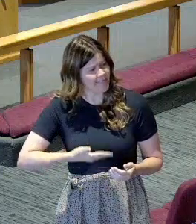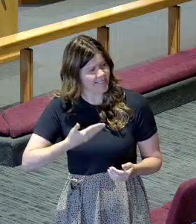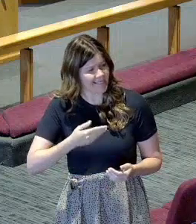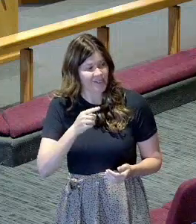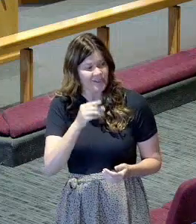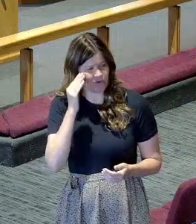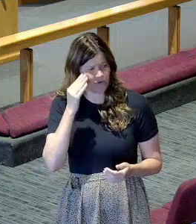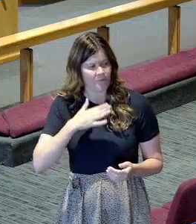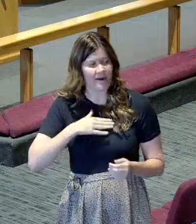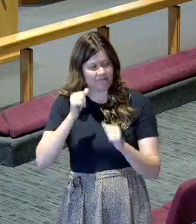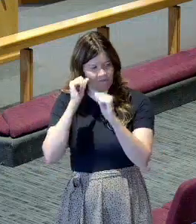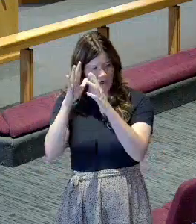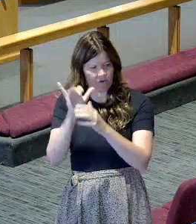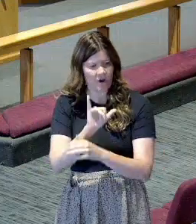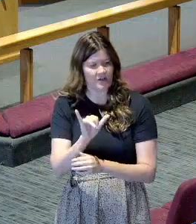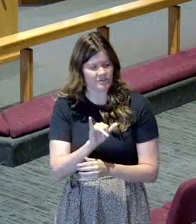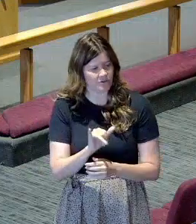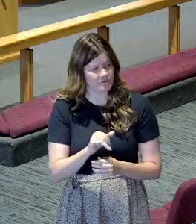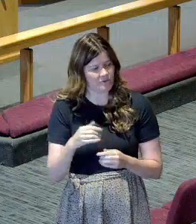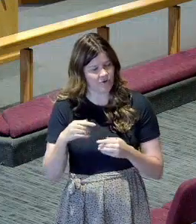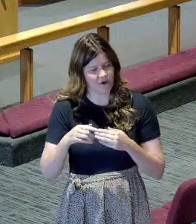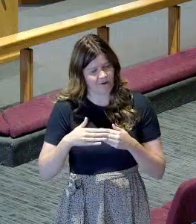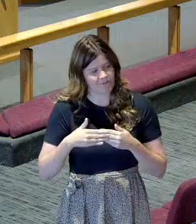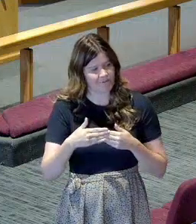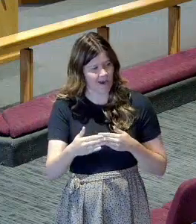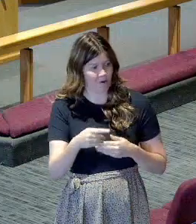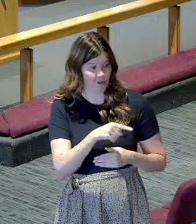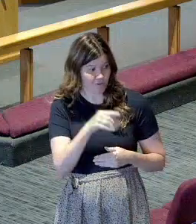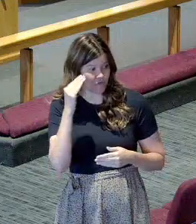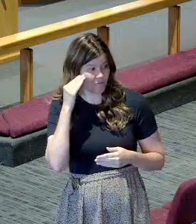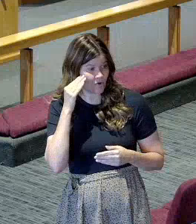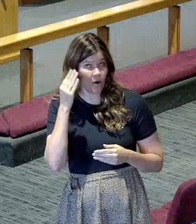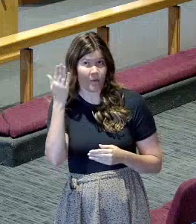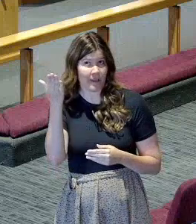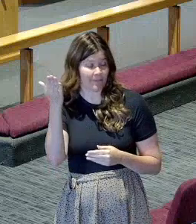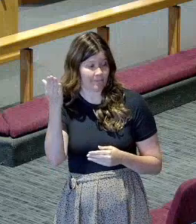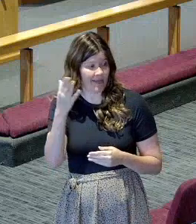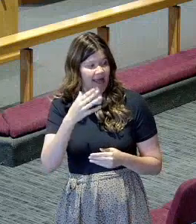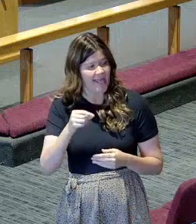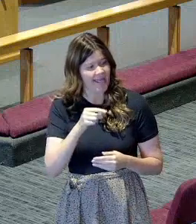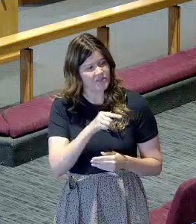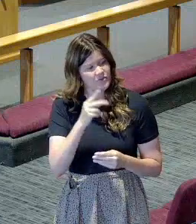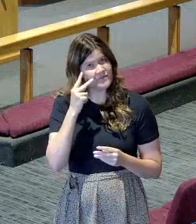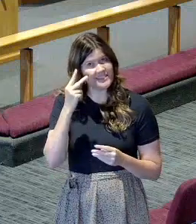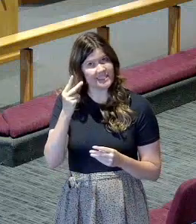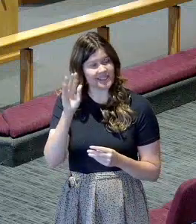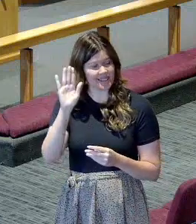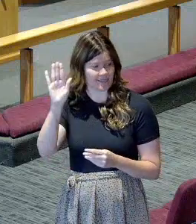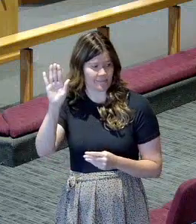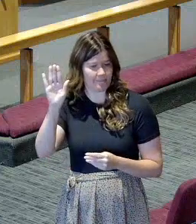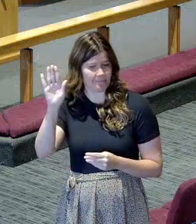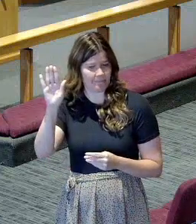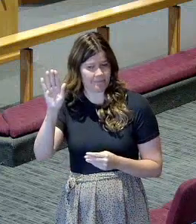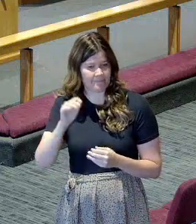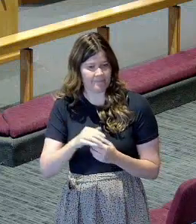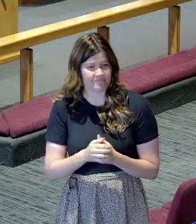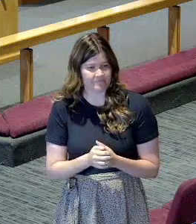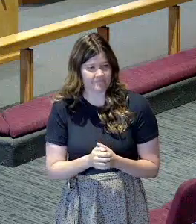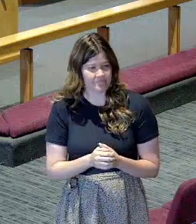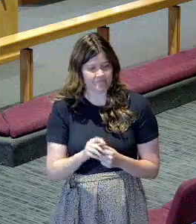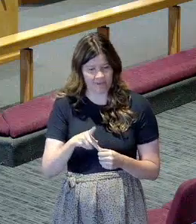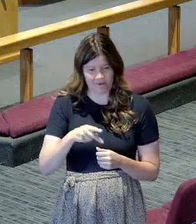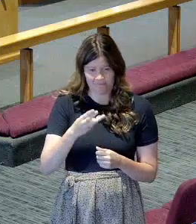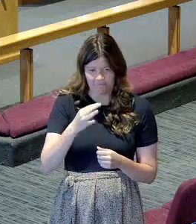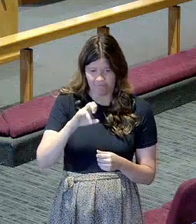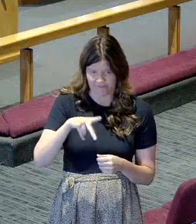known my Father also. And from now on, you do know him and have seen him. And Philip